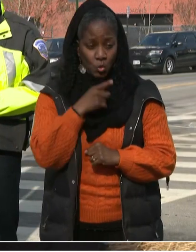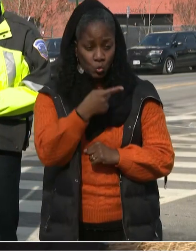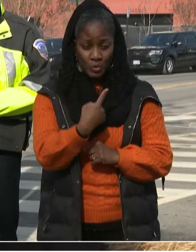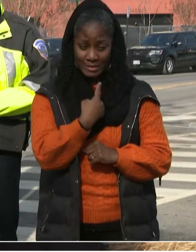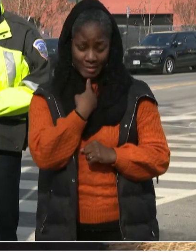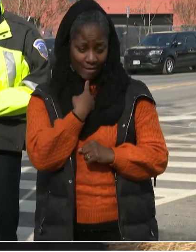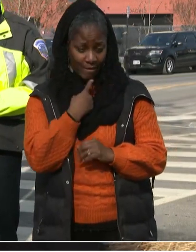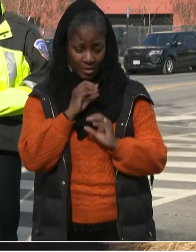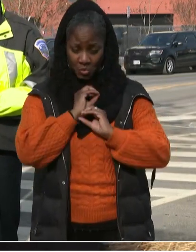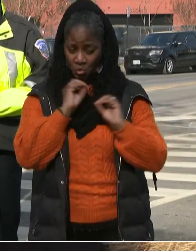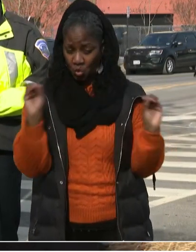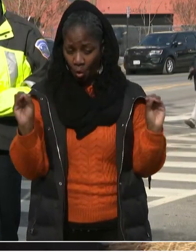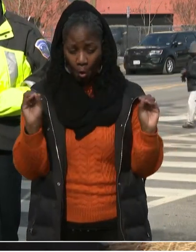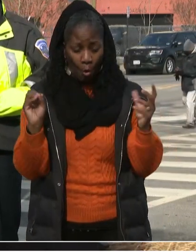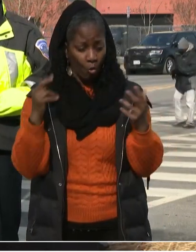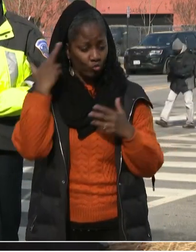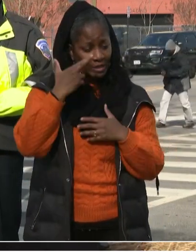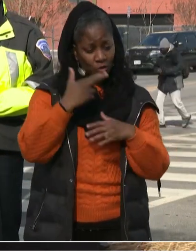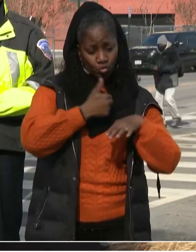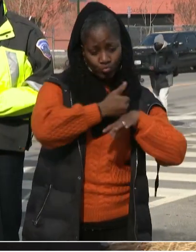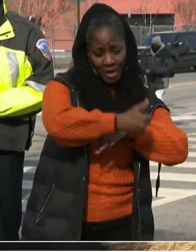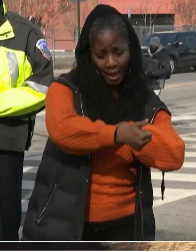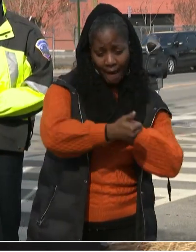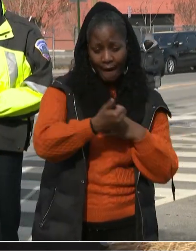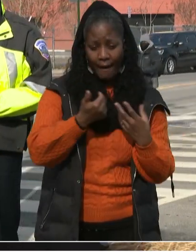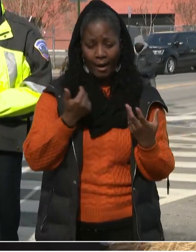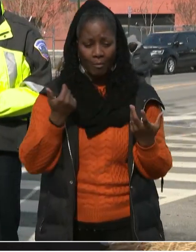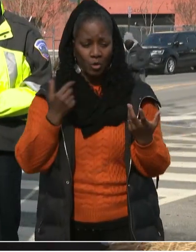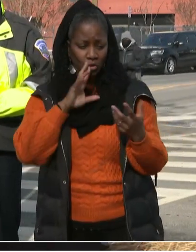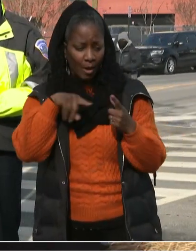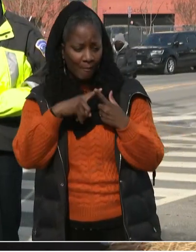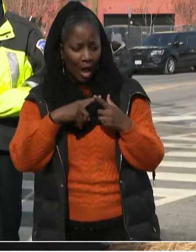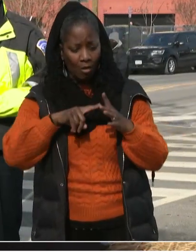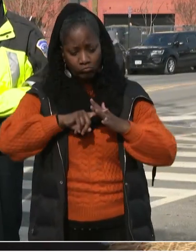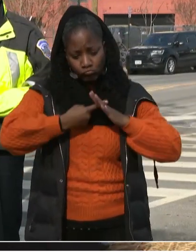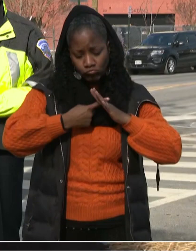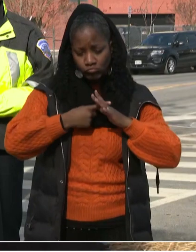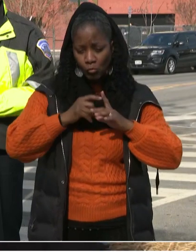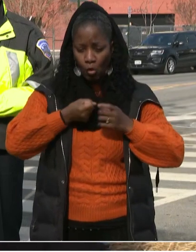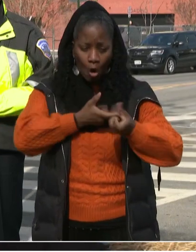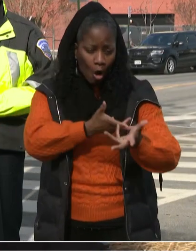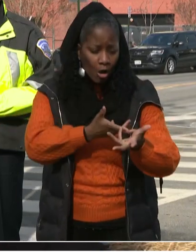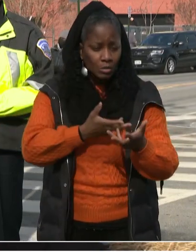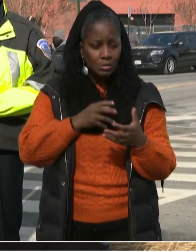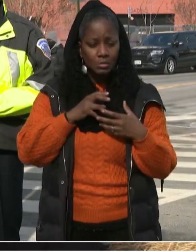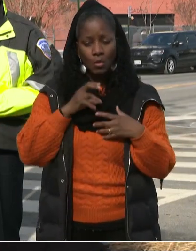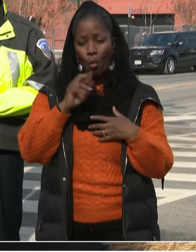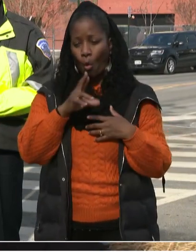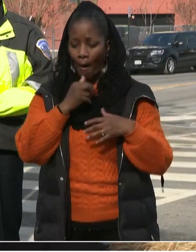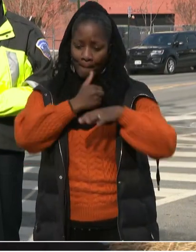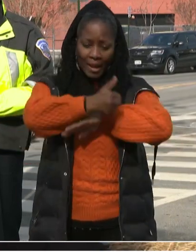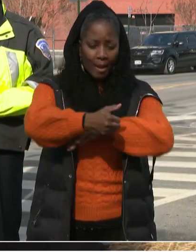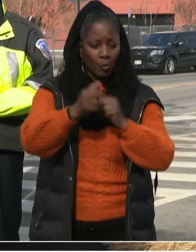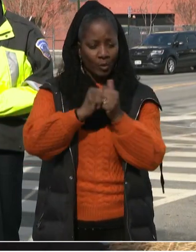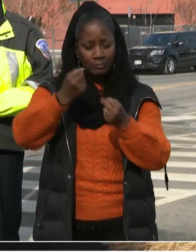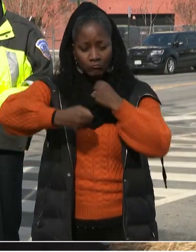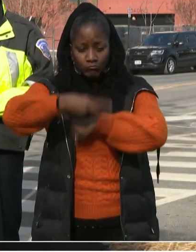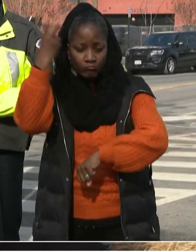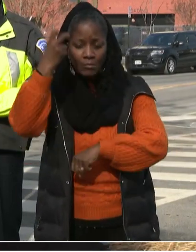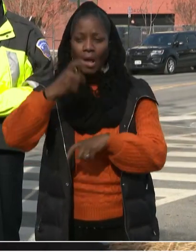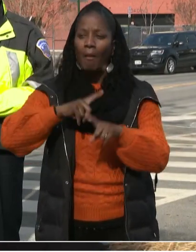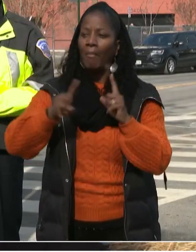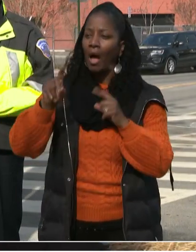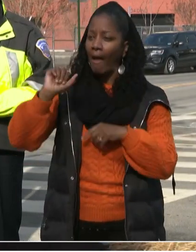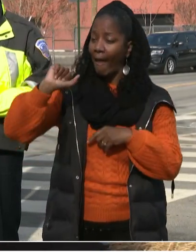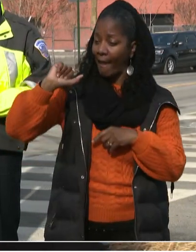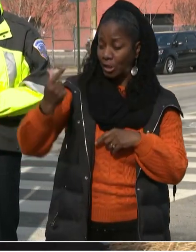no reason to point fingers and discussing the root causes or who's to blame for this crime and carjackings. But the AG